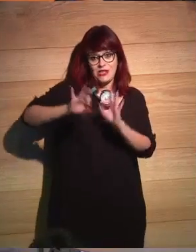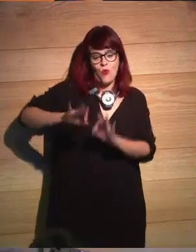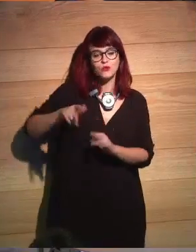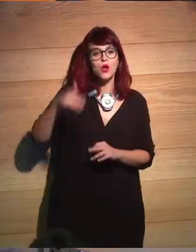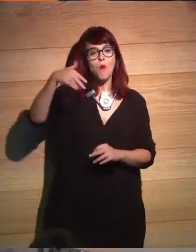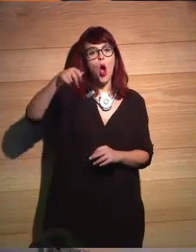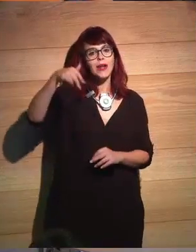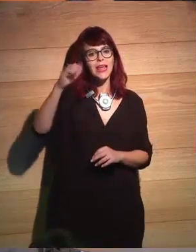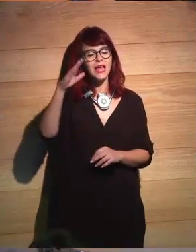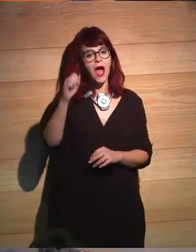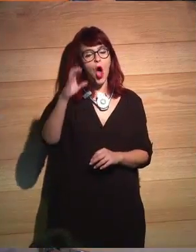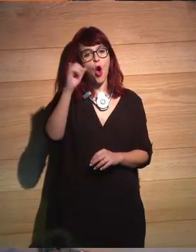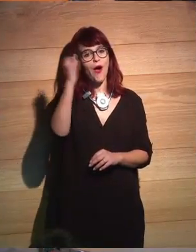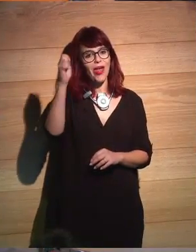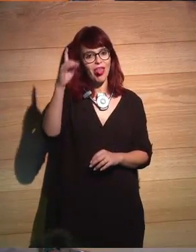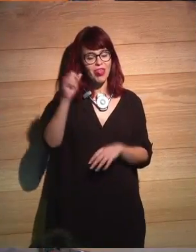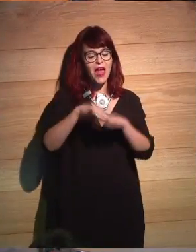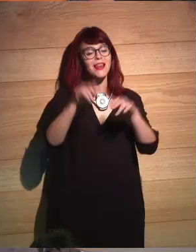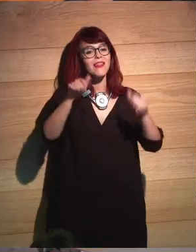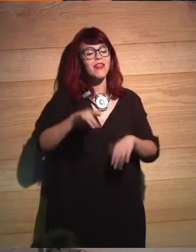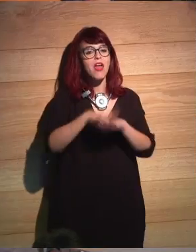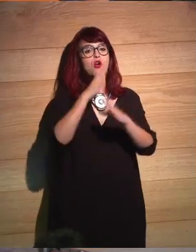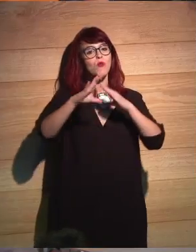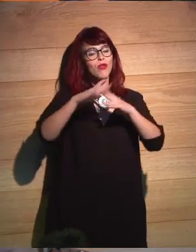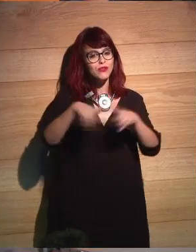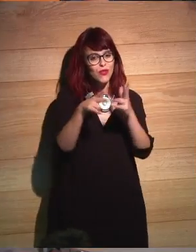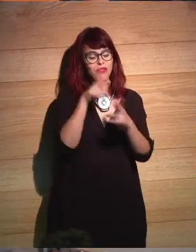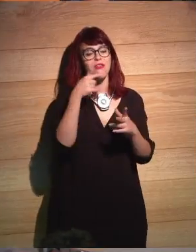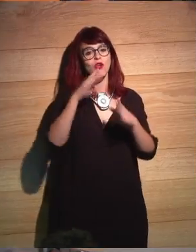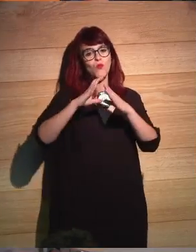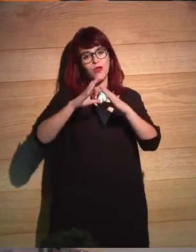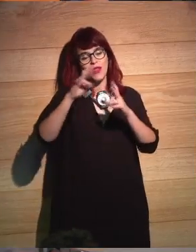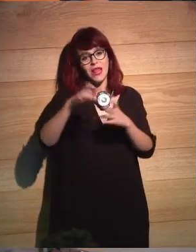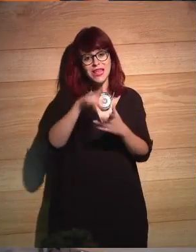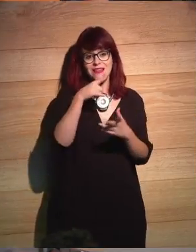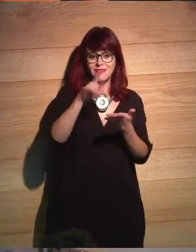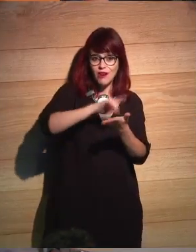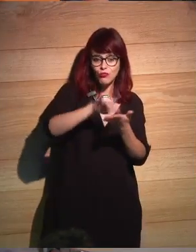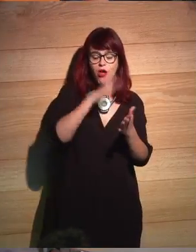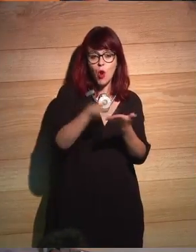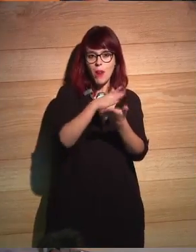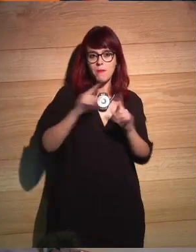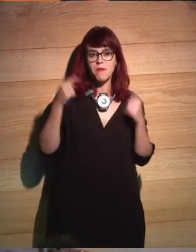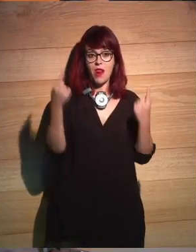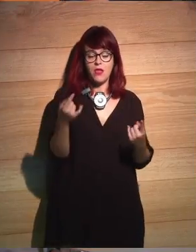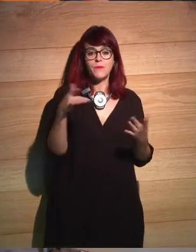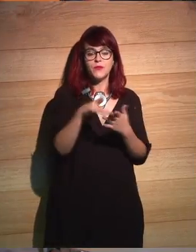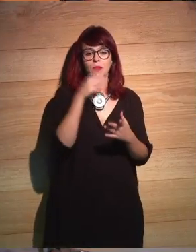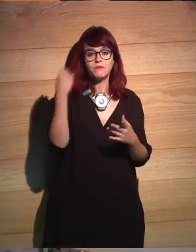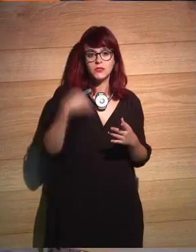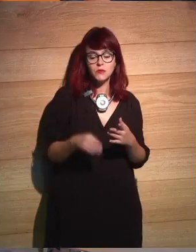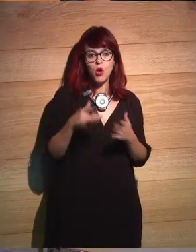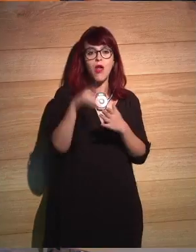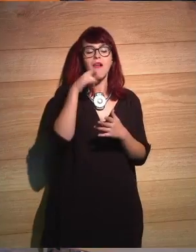least, I have Mónica Ojeda. She has a degree in social communication with a degree in literature. Her first